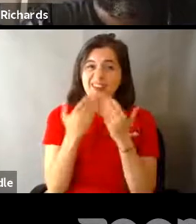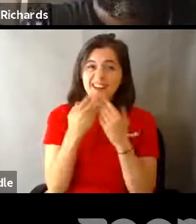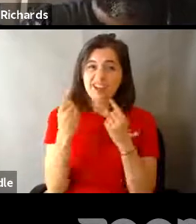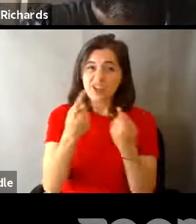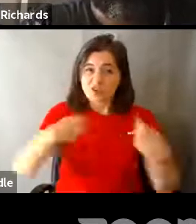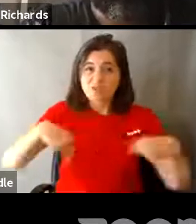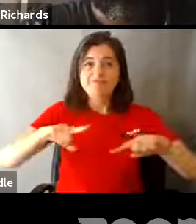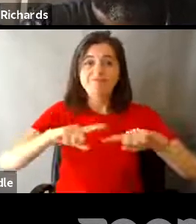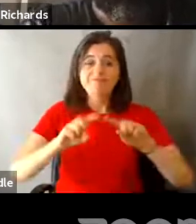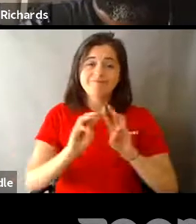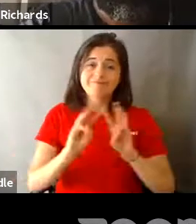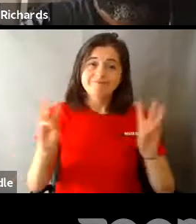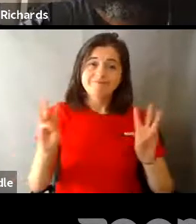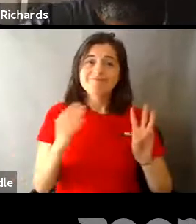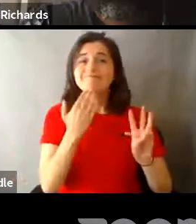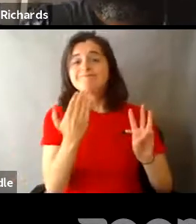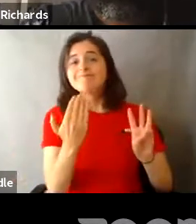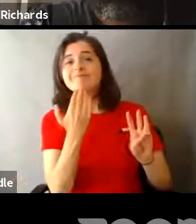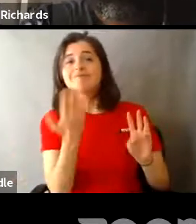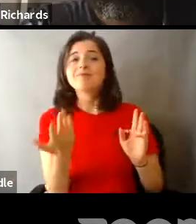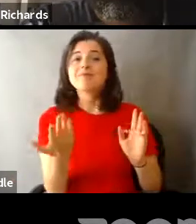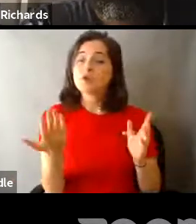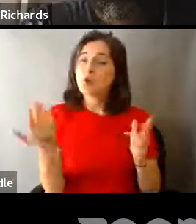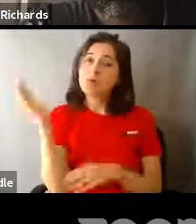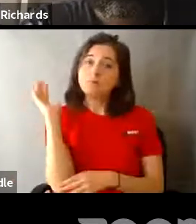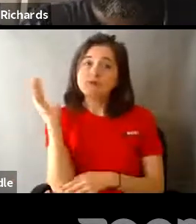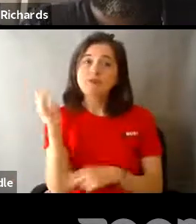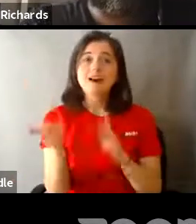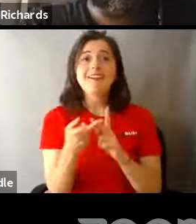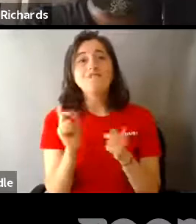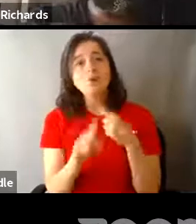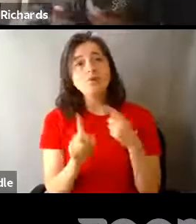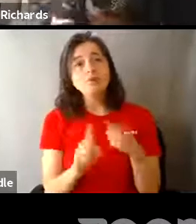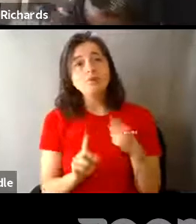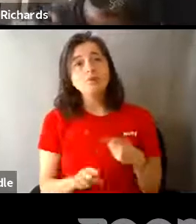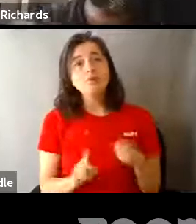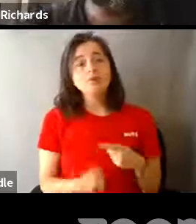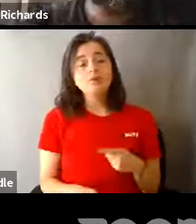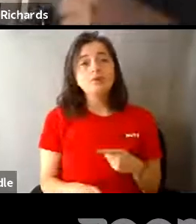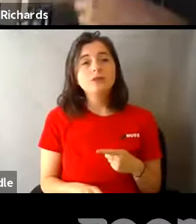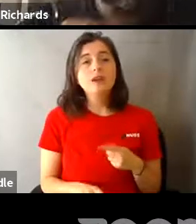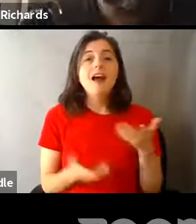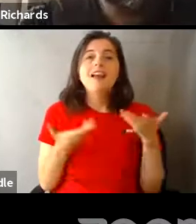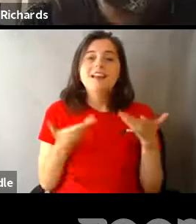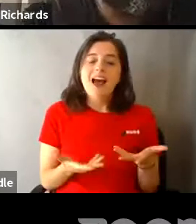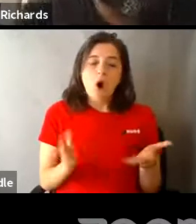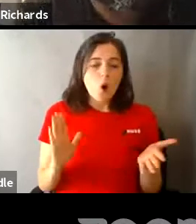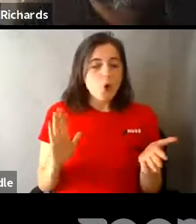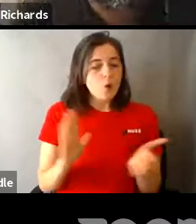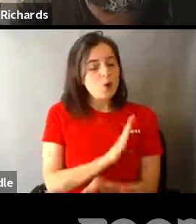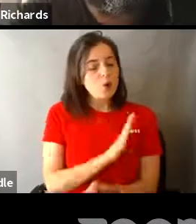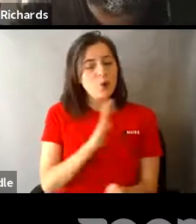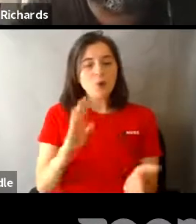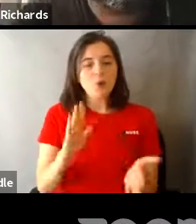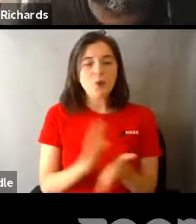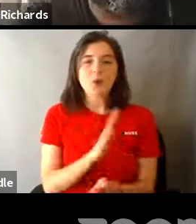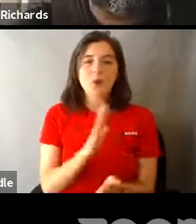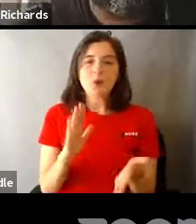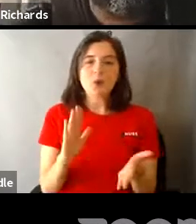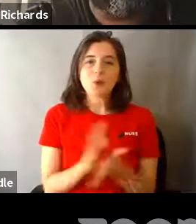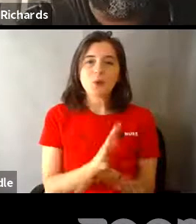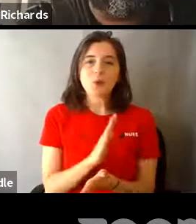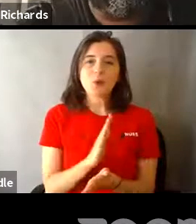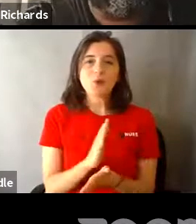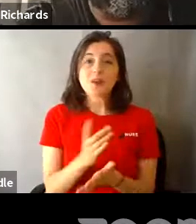for their contributions and for answering all of those questions. I'm now really, really pleased. I did say at